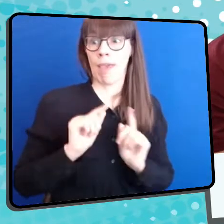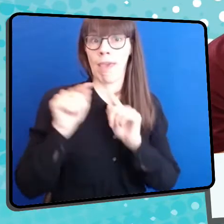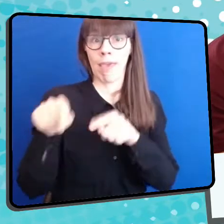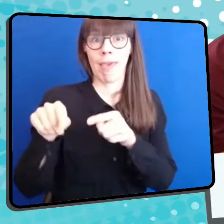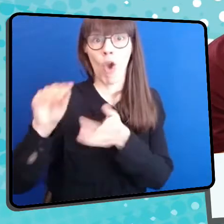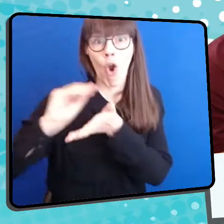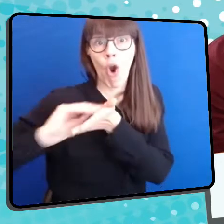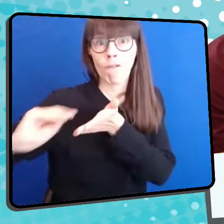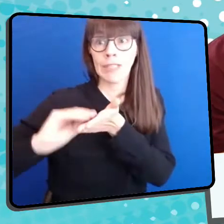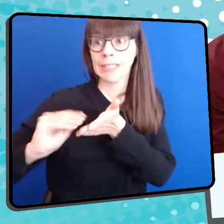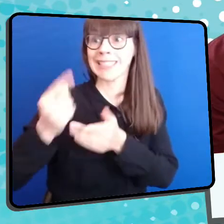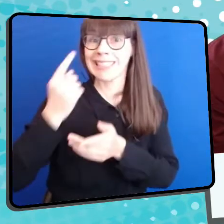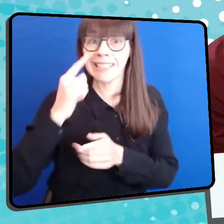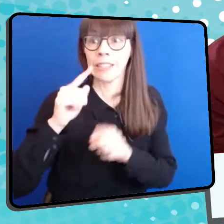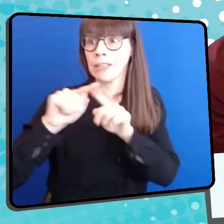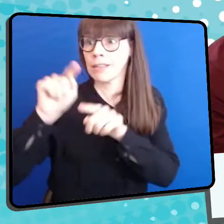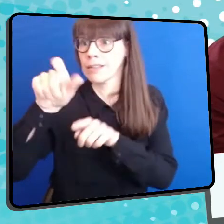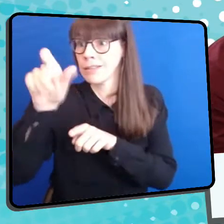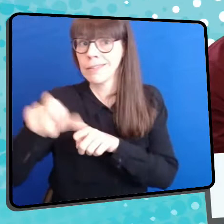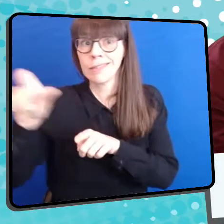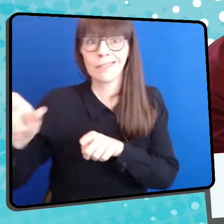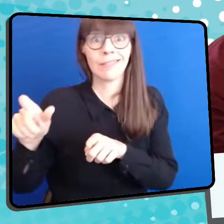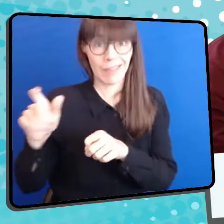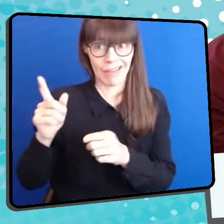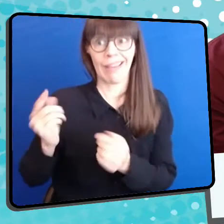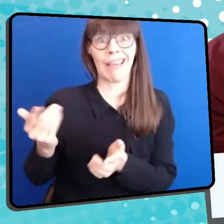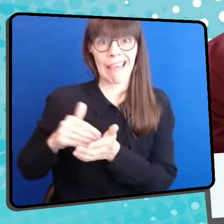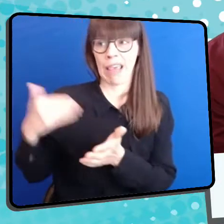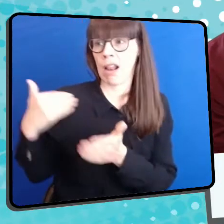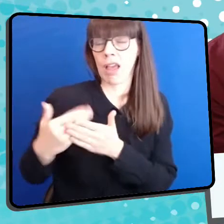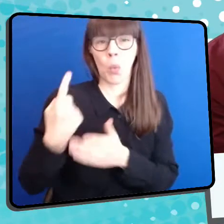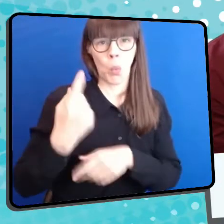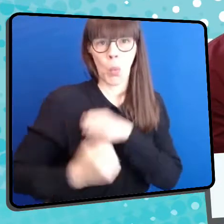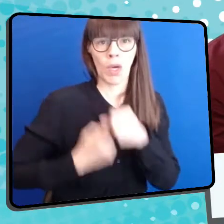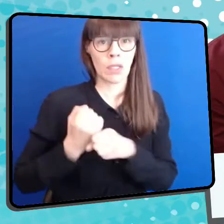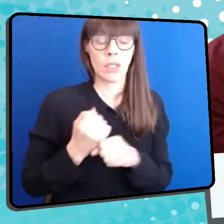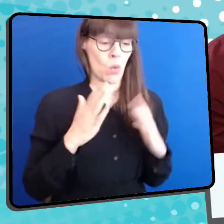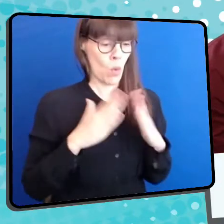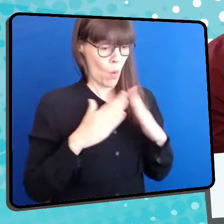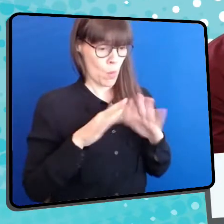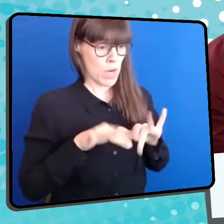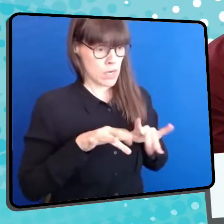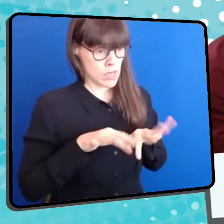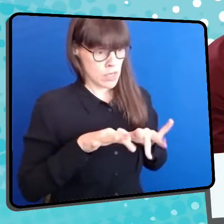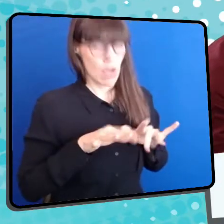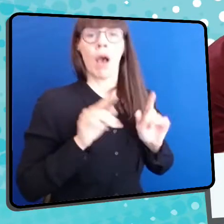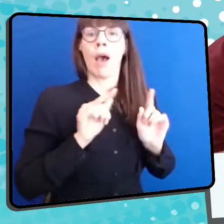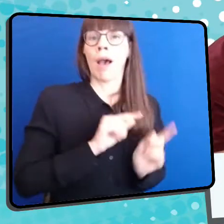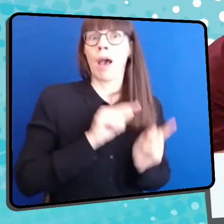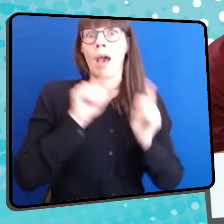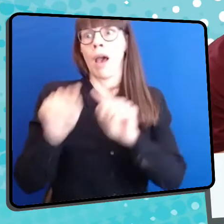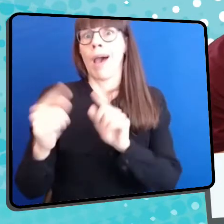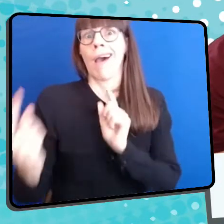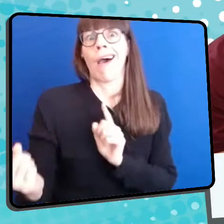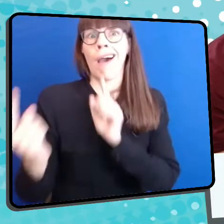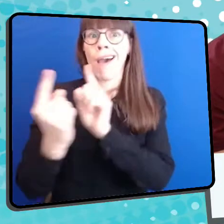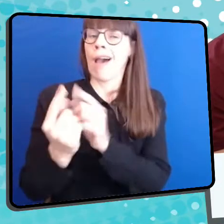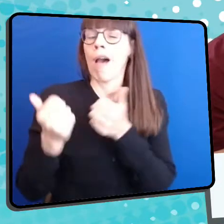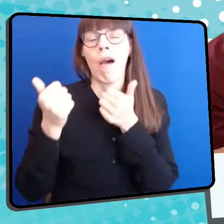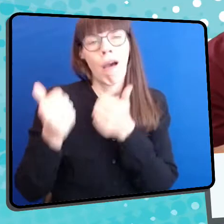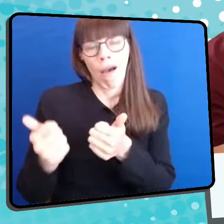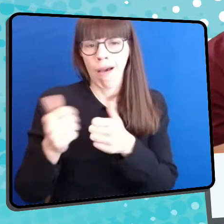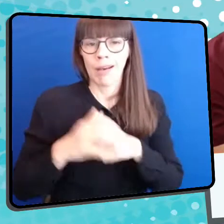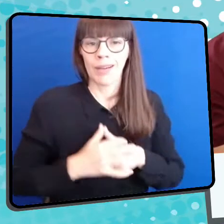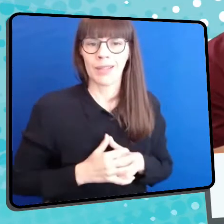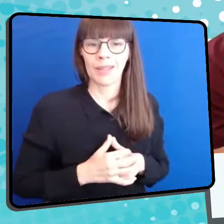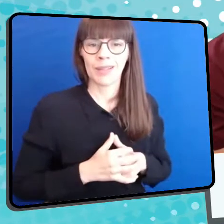in person, which was a whole new surprise after a whole year of working from home. So it's a fabulous day, and it's made even better because I still get to